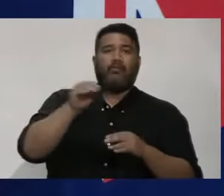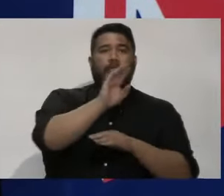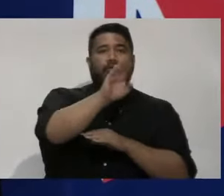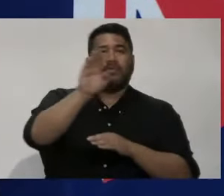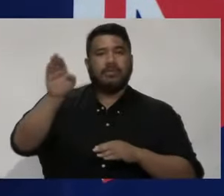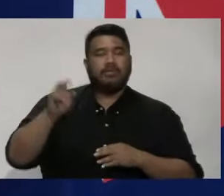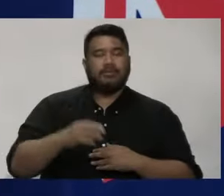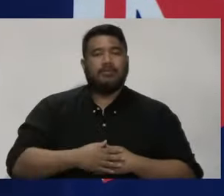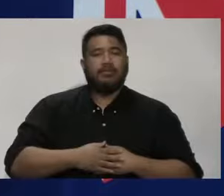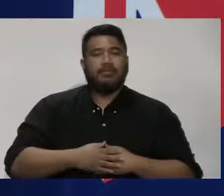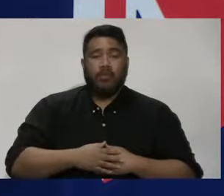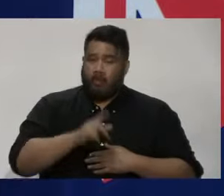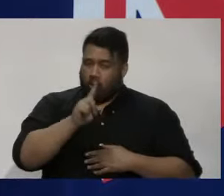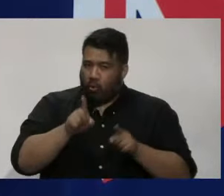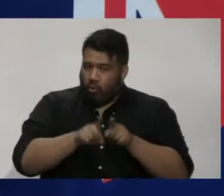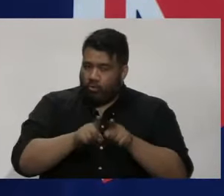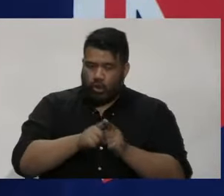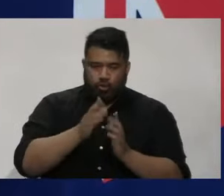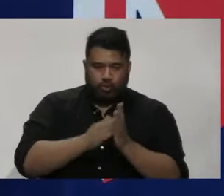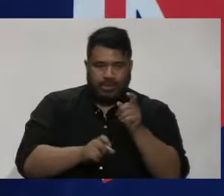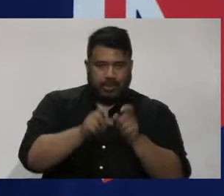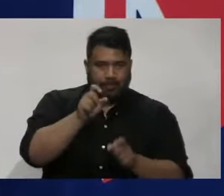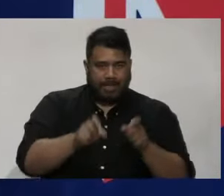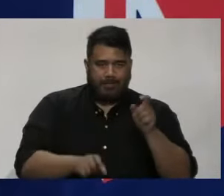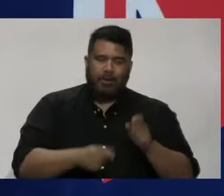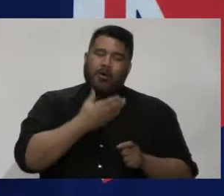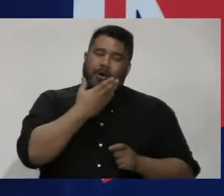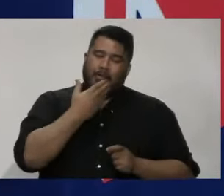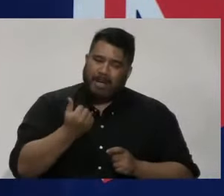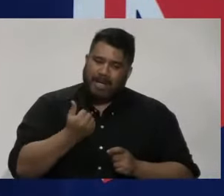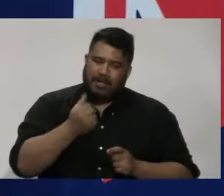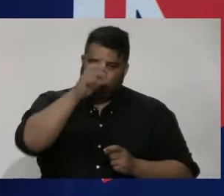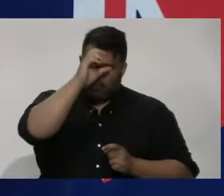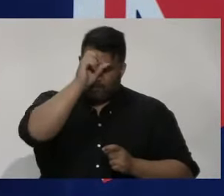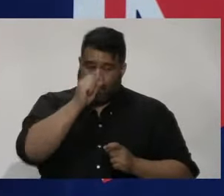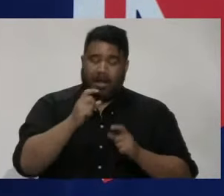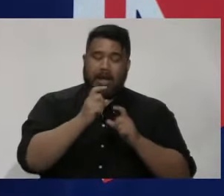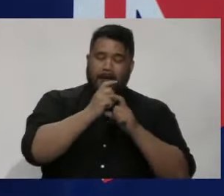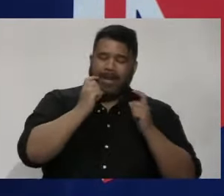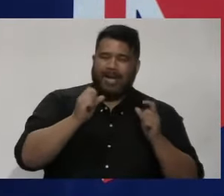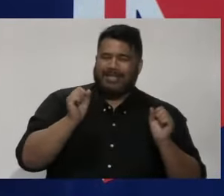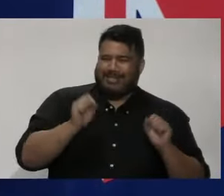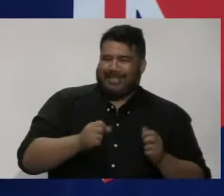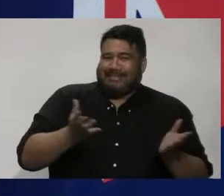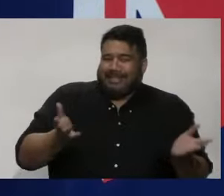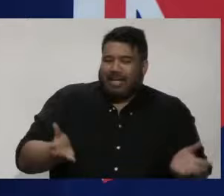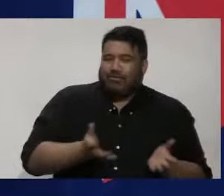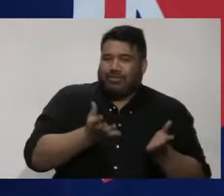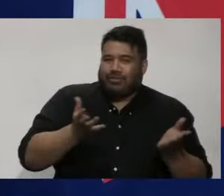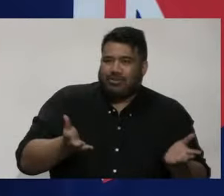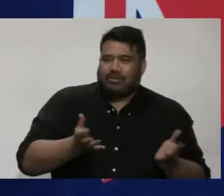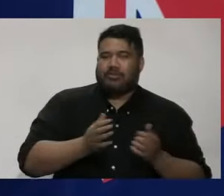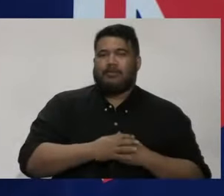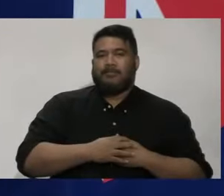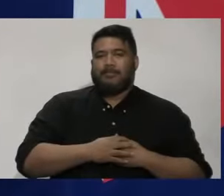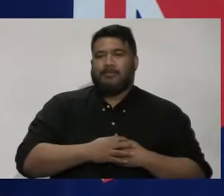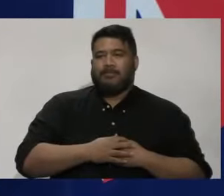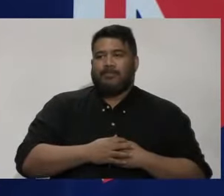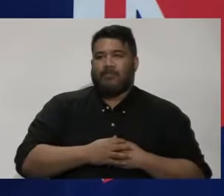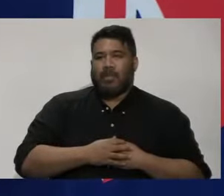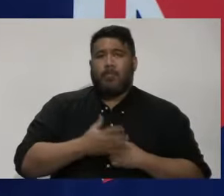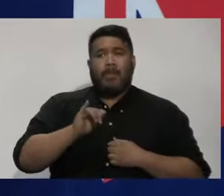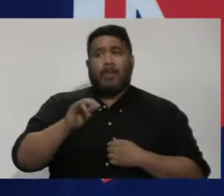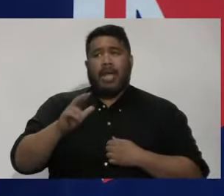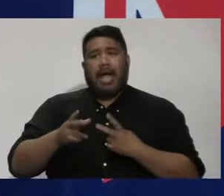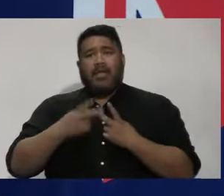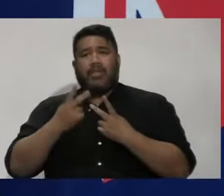encourage is that New Zealanders also explore those alternatives that exist too. I know it can be prohibitive, the cost of a